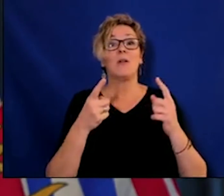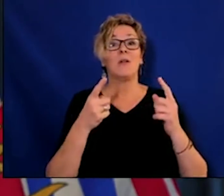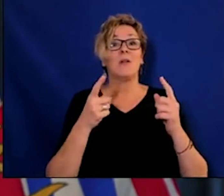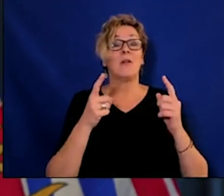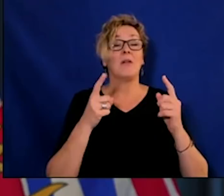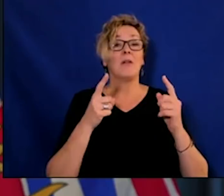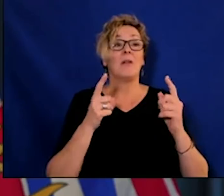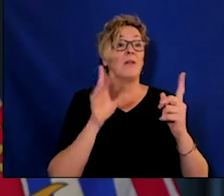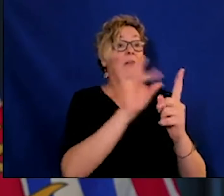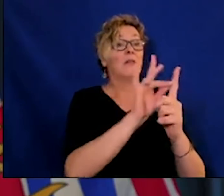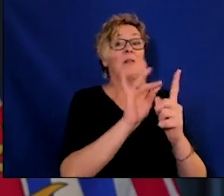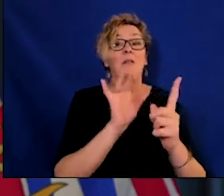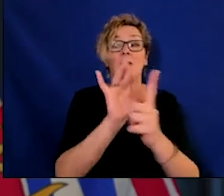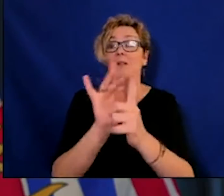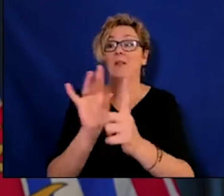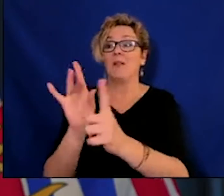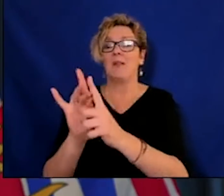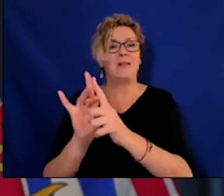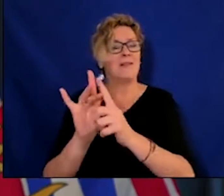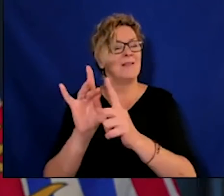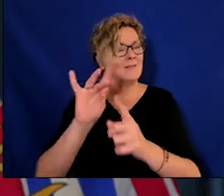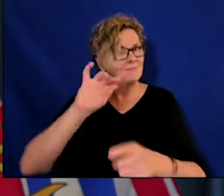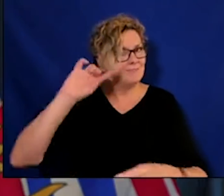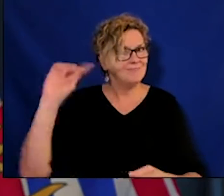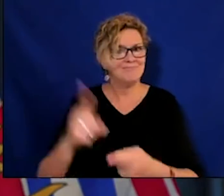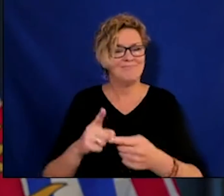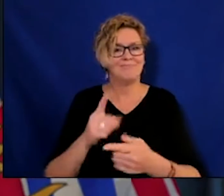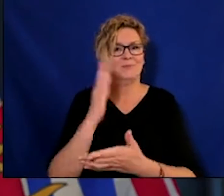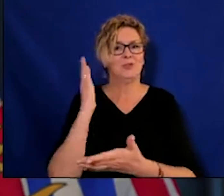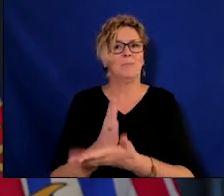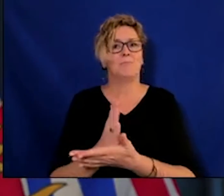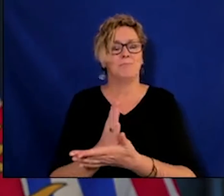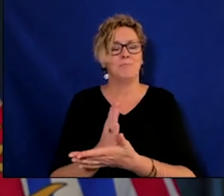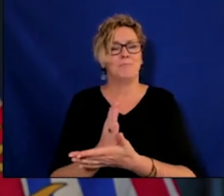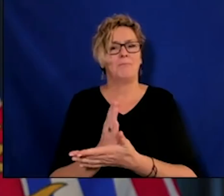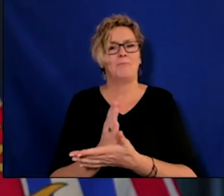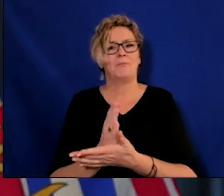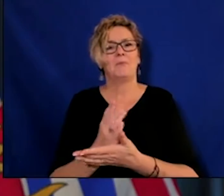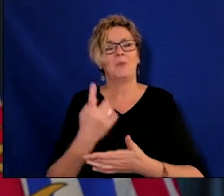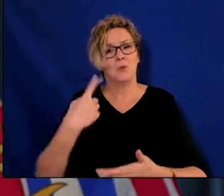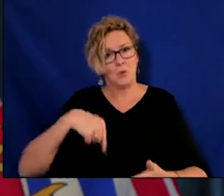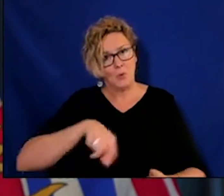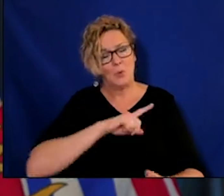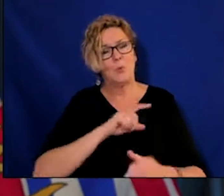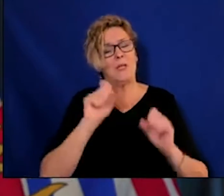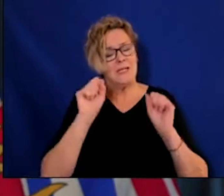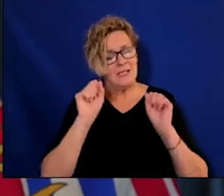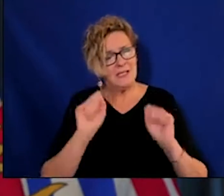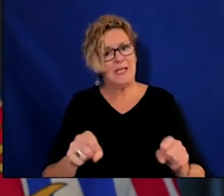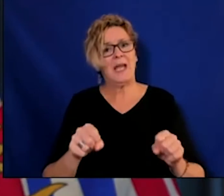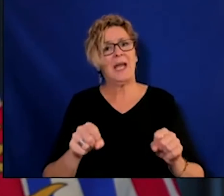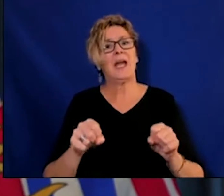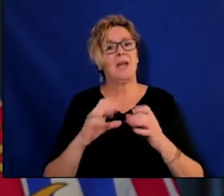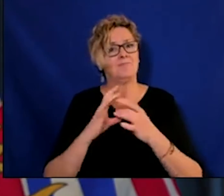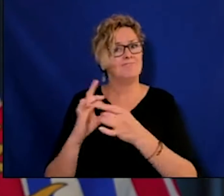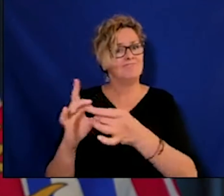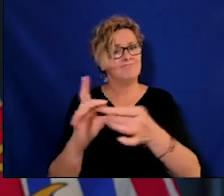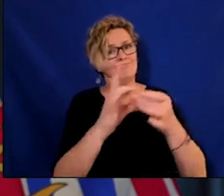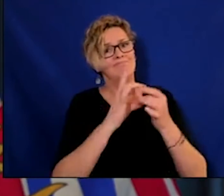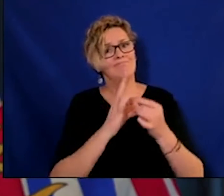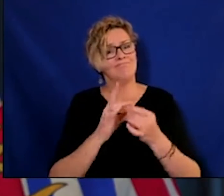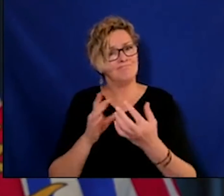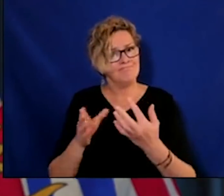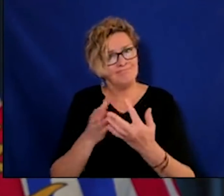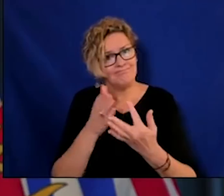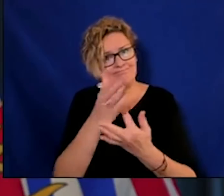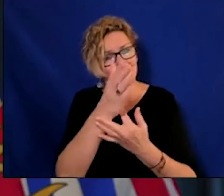our connections so that we can get through this phase of the pandemic together. Instead of thinking, how can I find